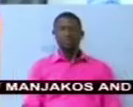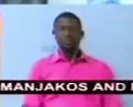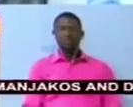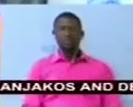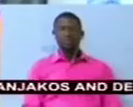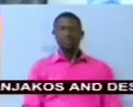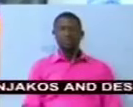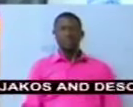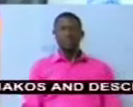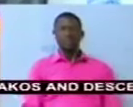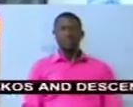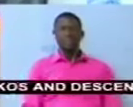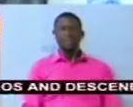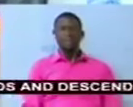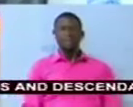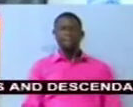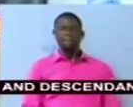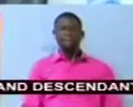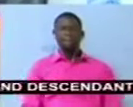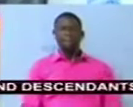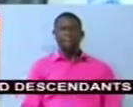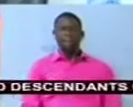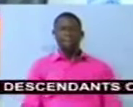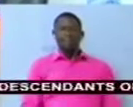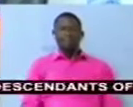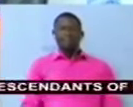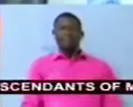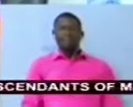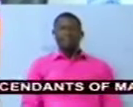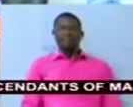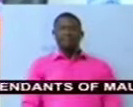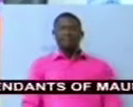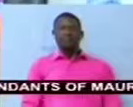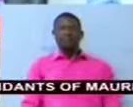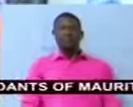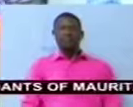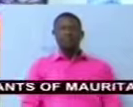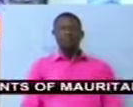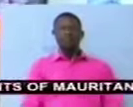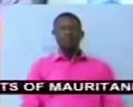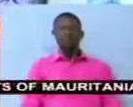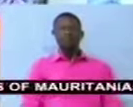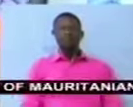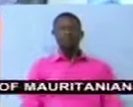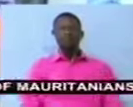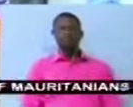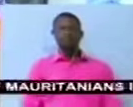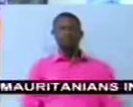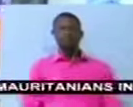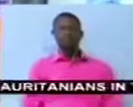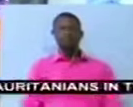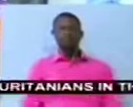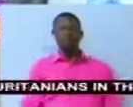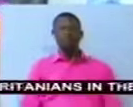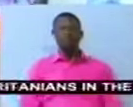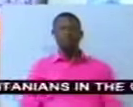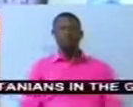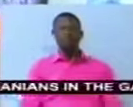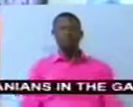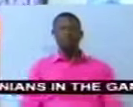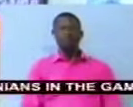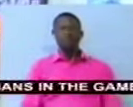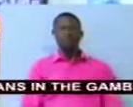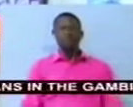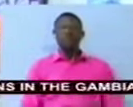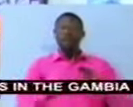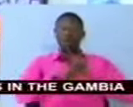manam lima bolé lan nga def lima def dal man ci xew xew bi yeb all what I did